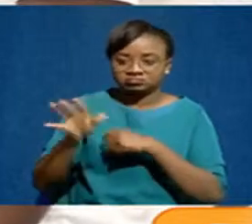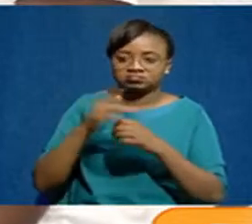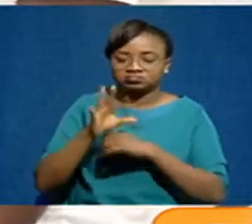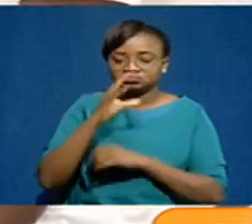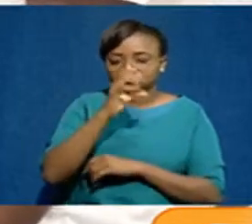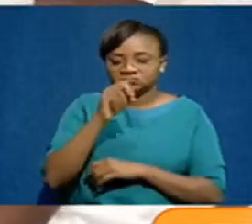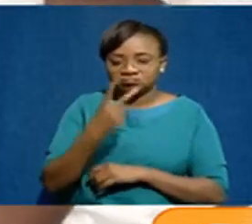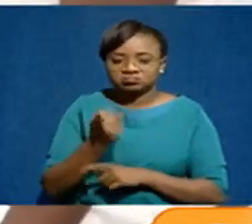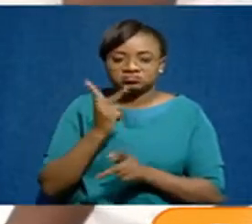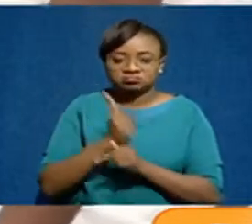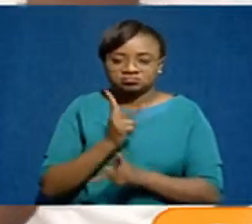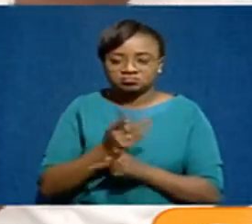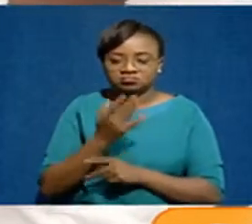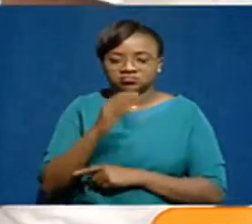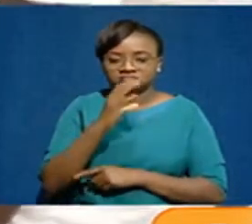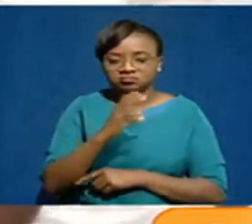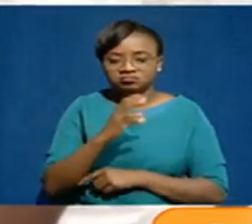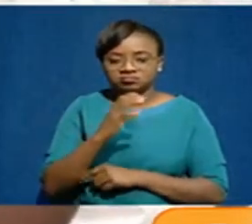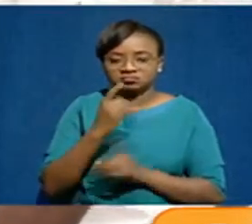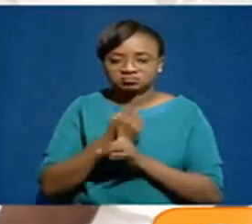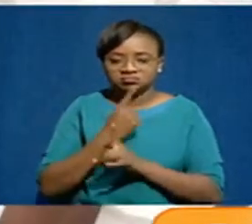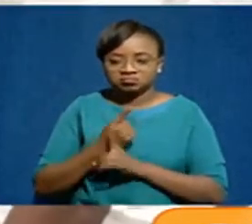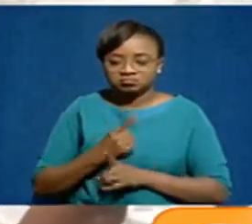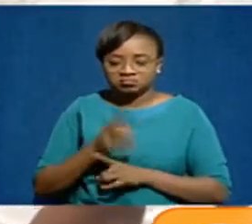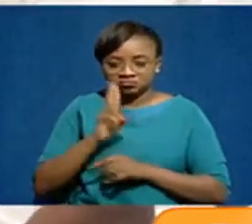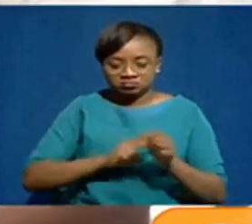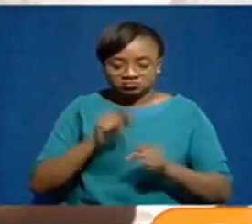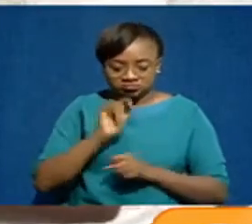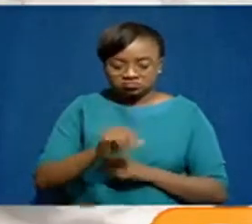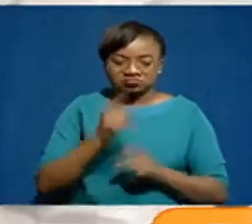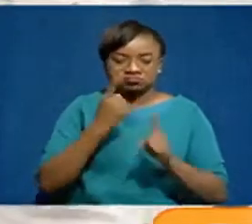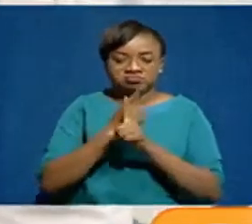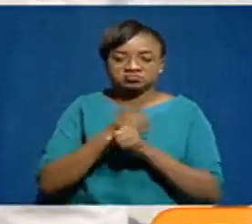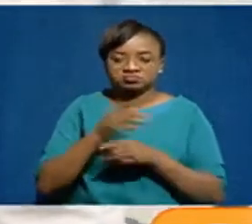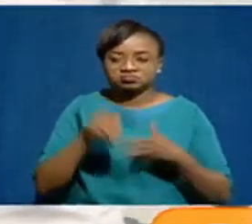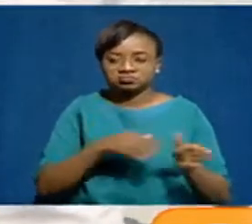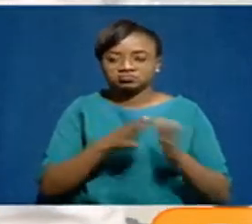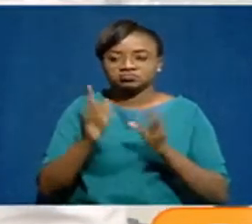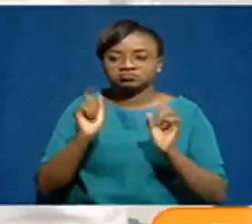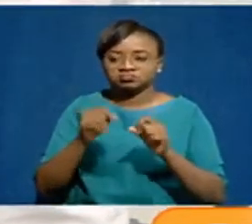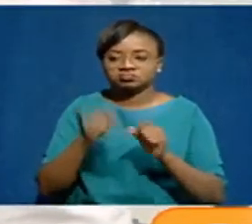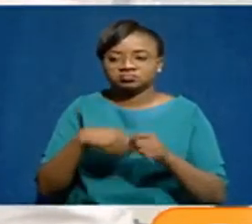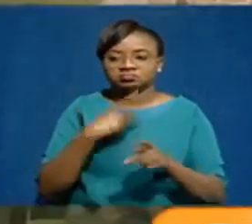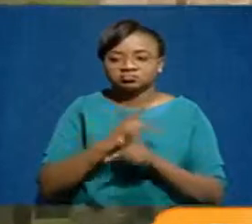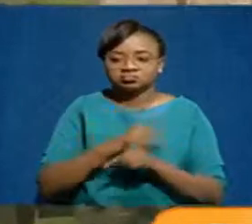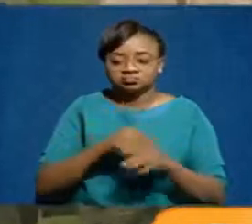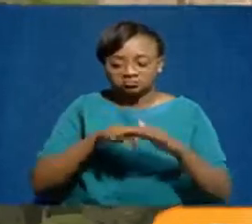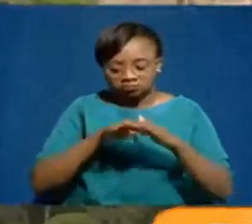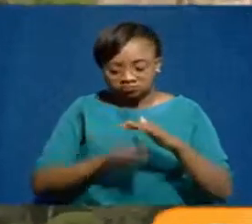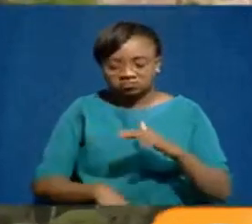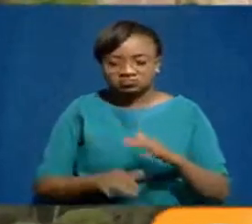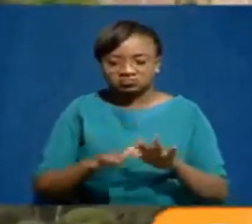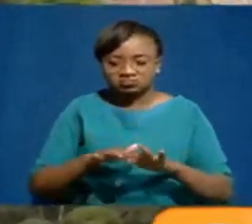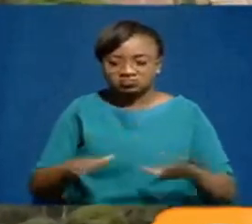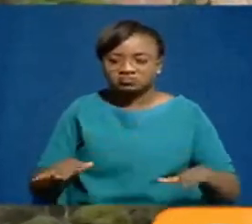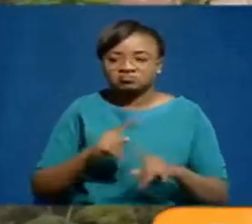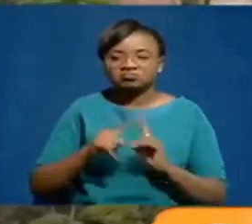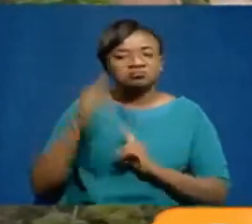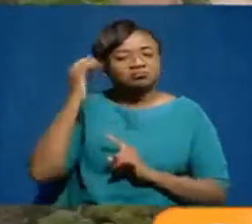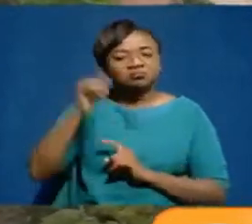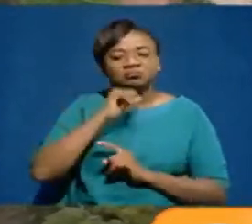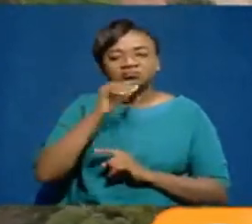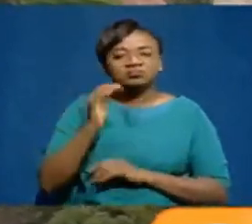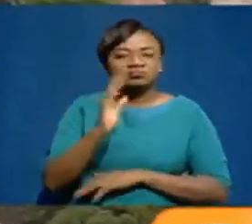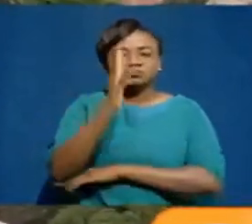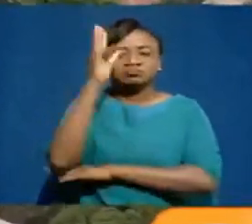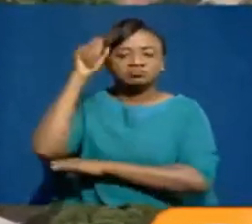in cylinders, and utilize it in different forms, or even sequester it underground permanently. Why not just plant trees, which